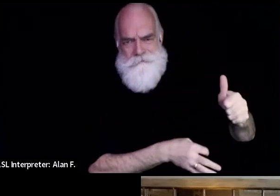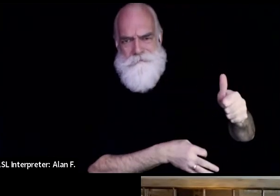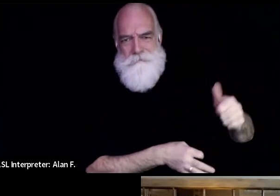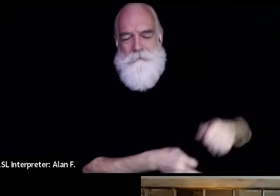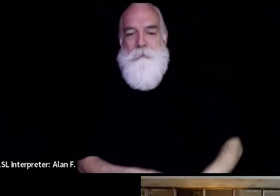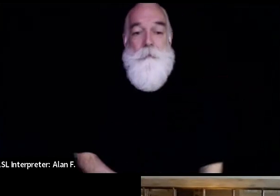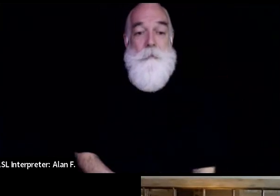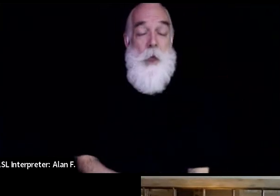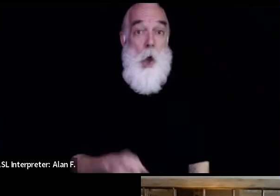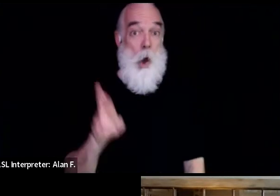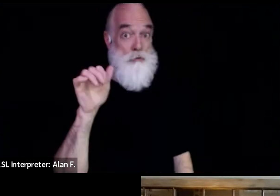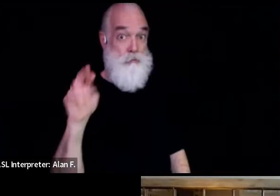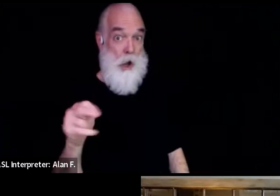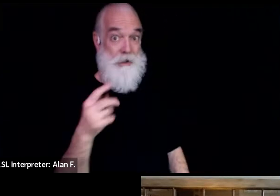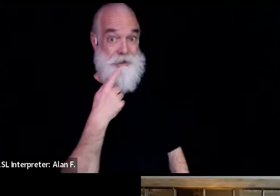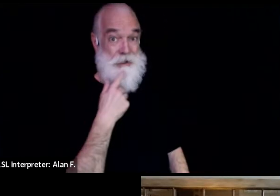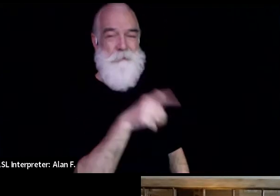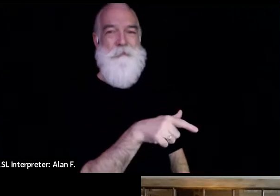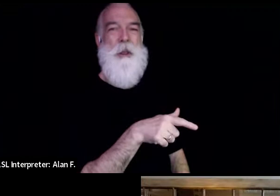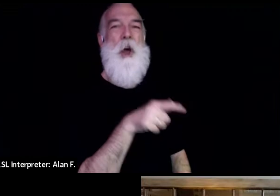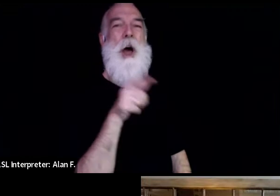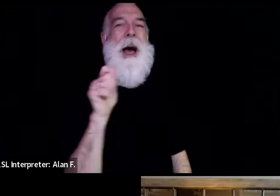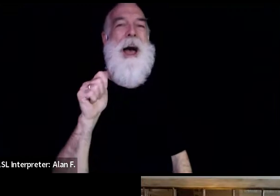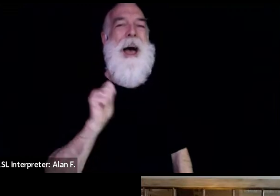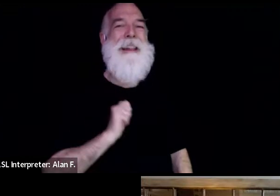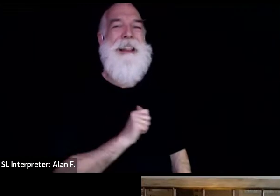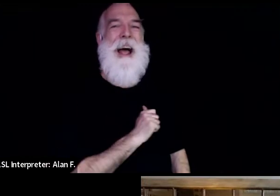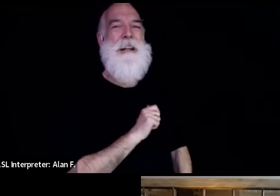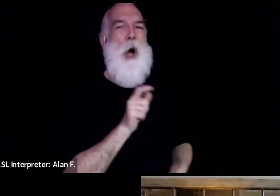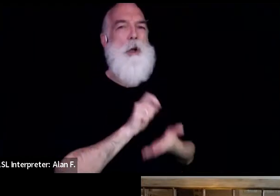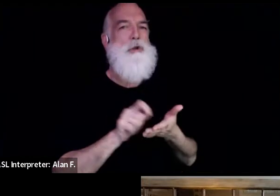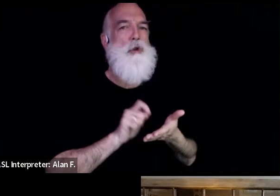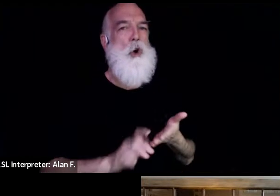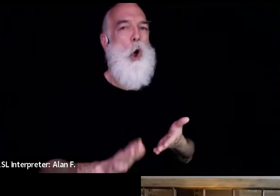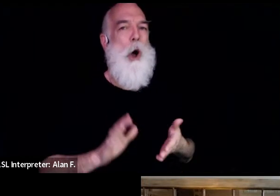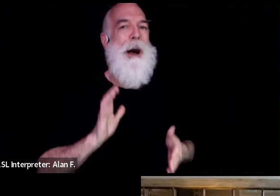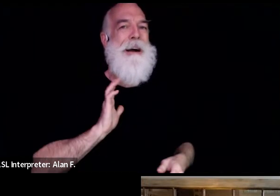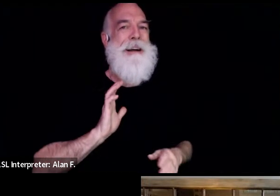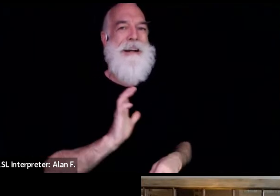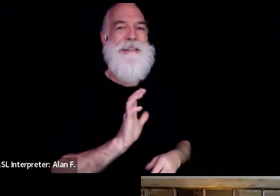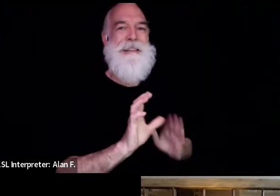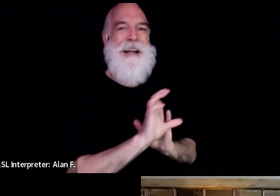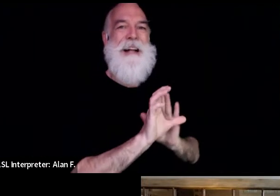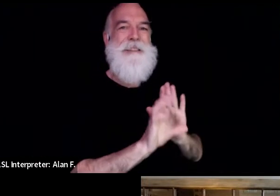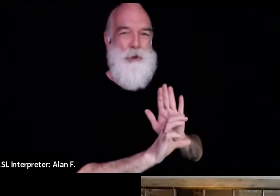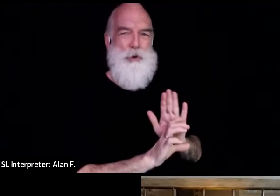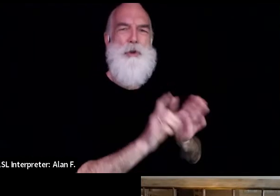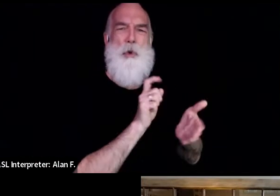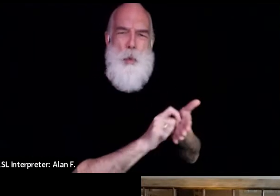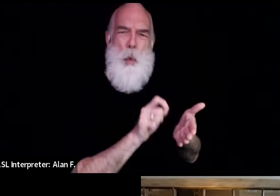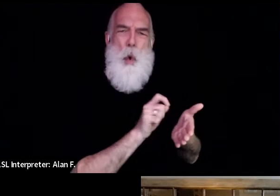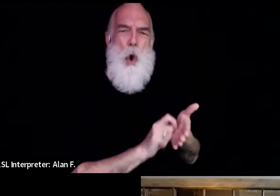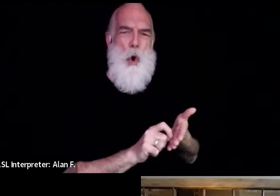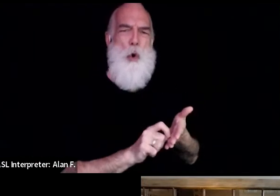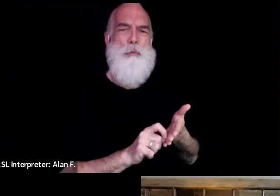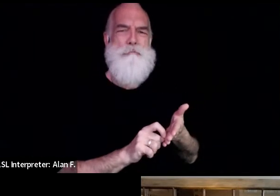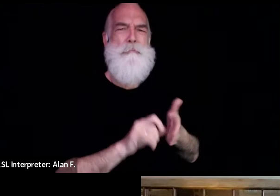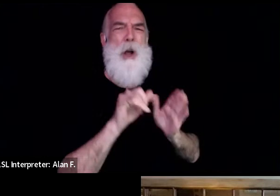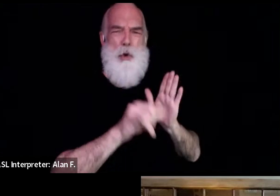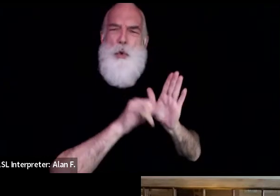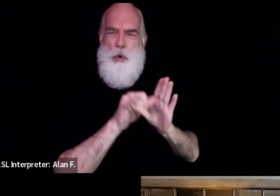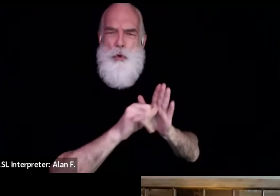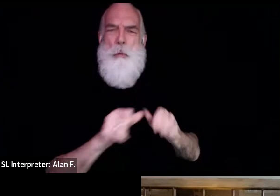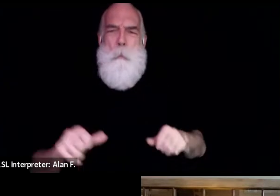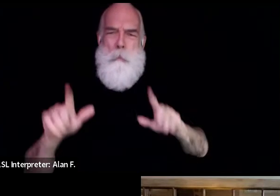Atlanta Journal-Constitution, which they taped and helpfully put up on YouTube, You said that when crime